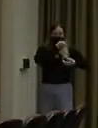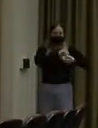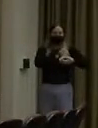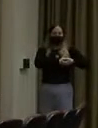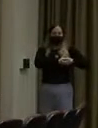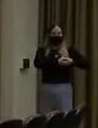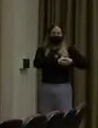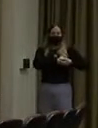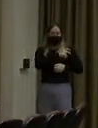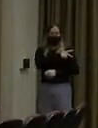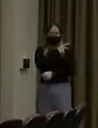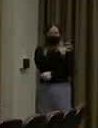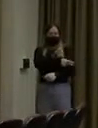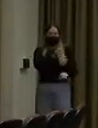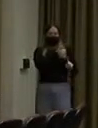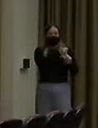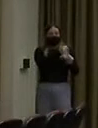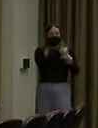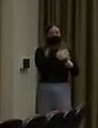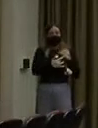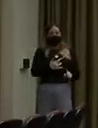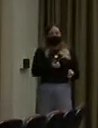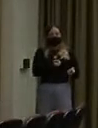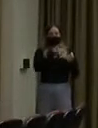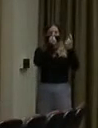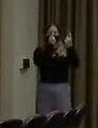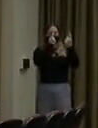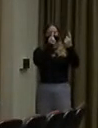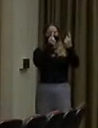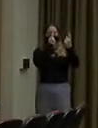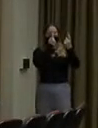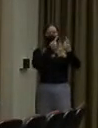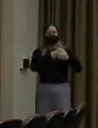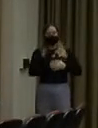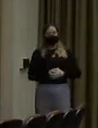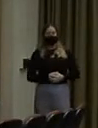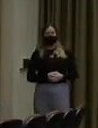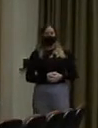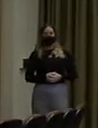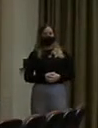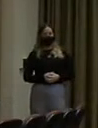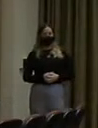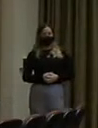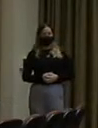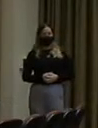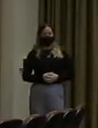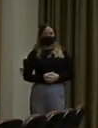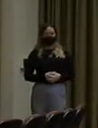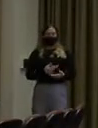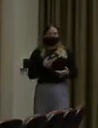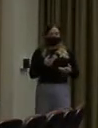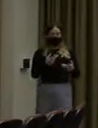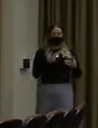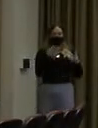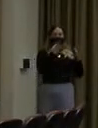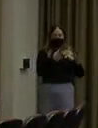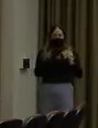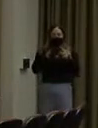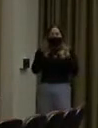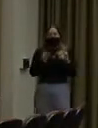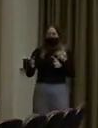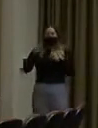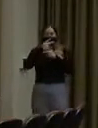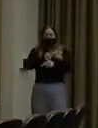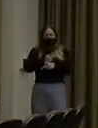understanding of you have a mutual understanding of a pathway of a direction for a care plan, and in that